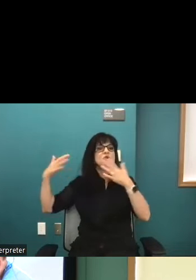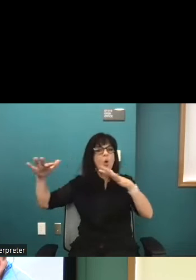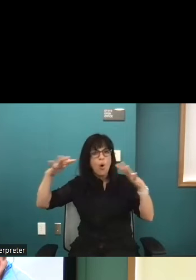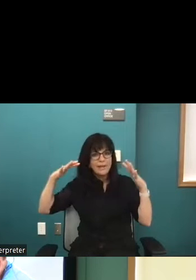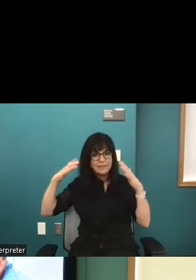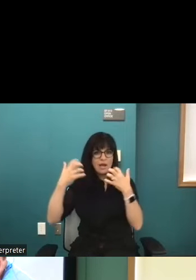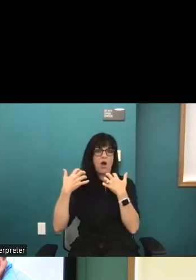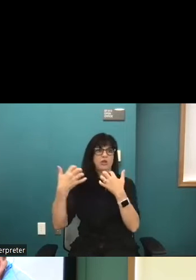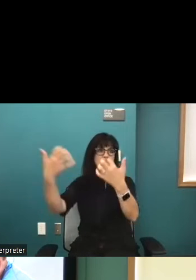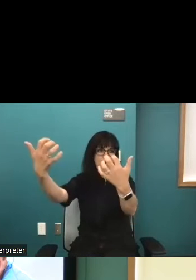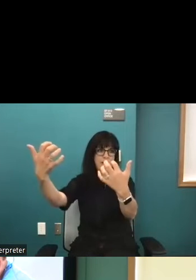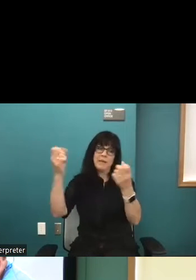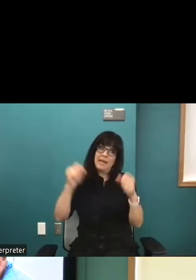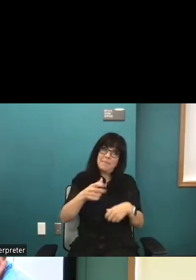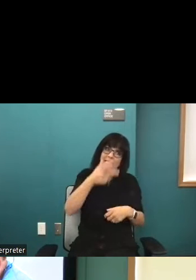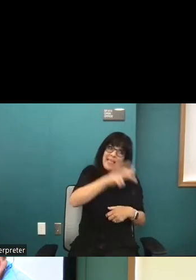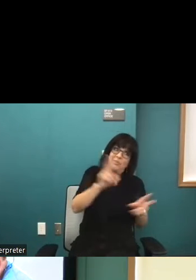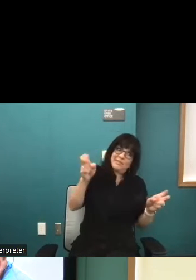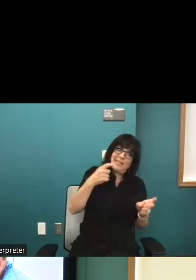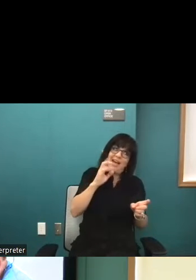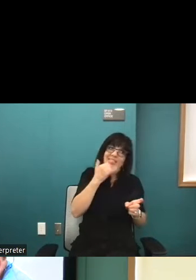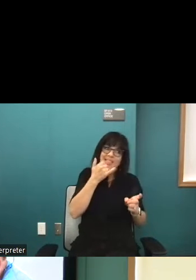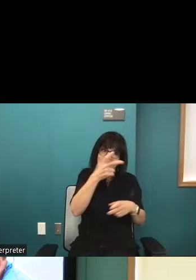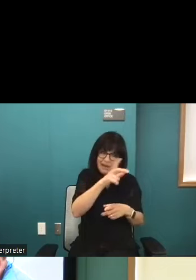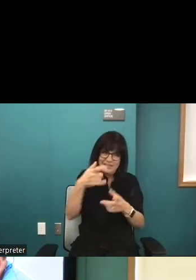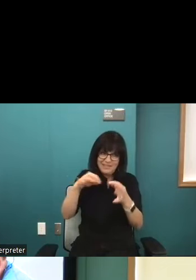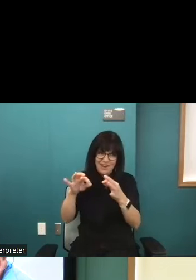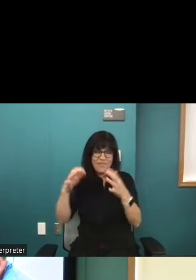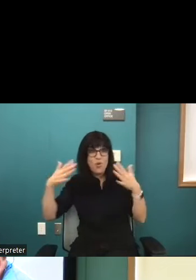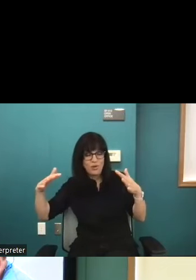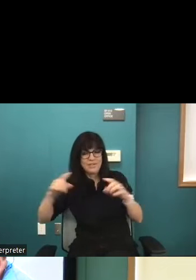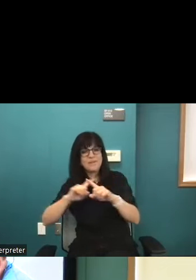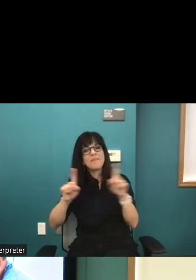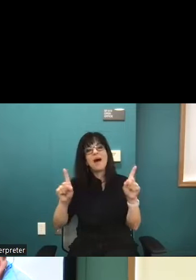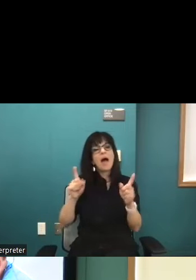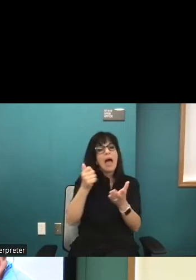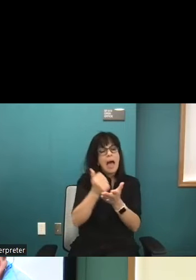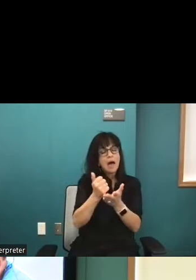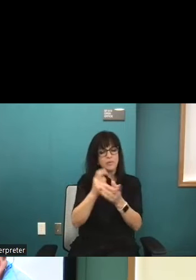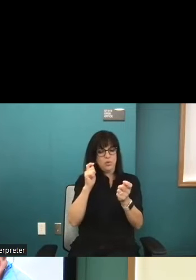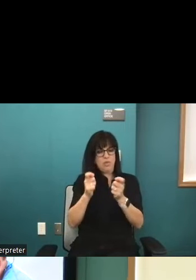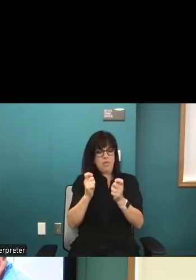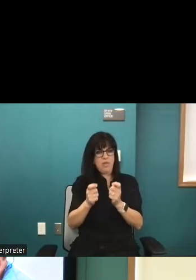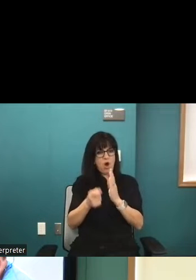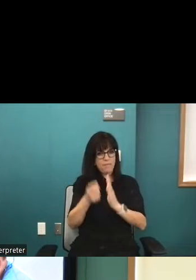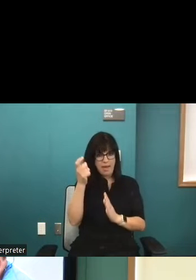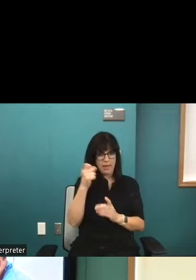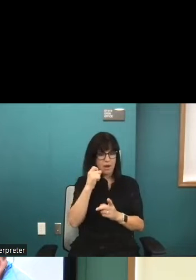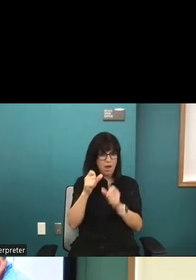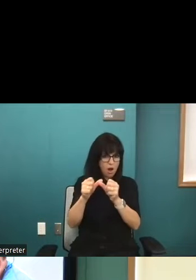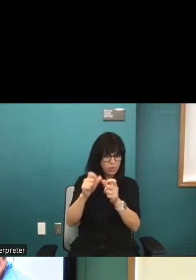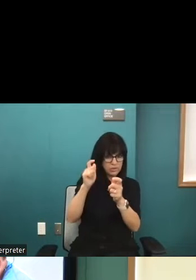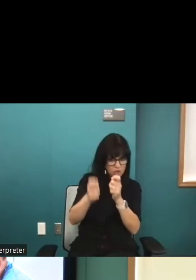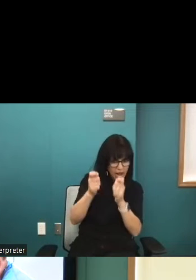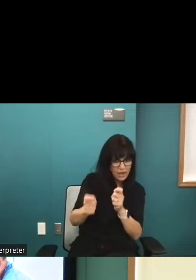noisy auditorium, which can be loud. But it helps to make those changes so that you're not constantly having